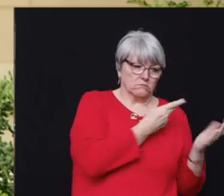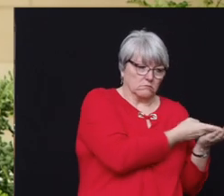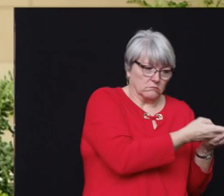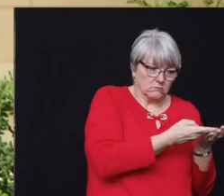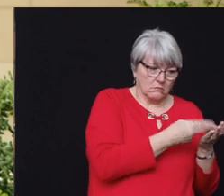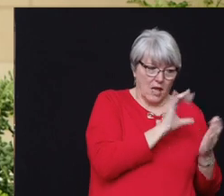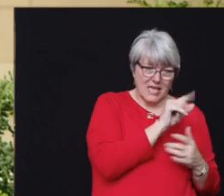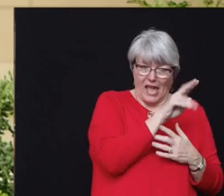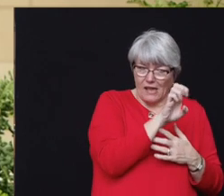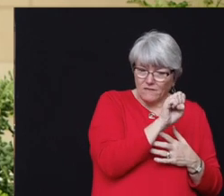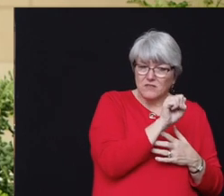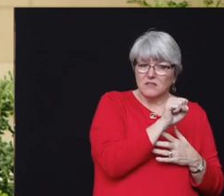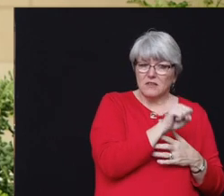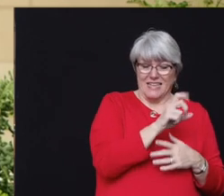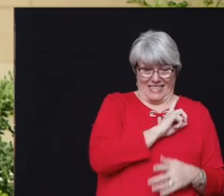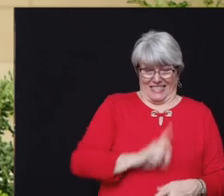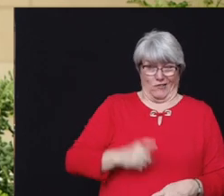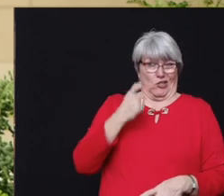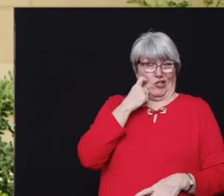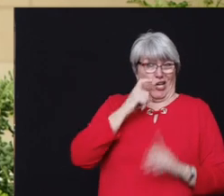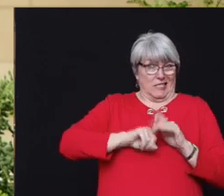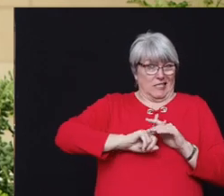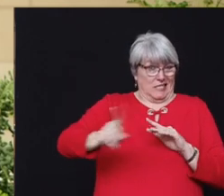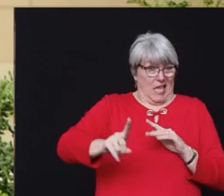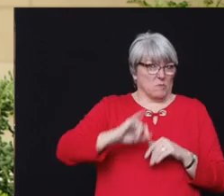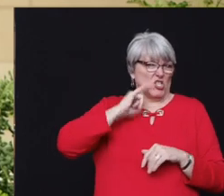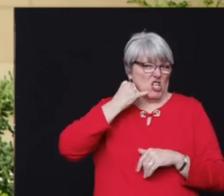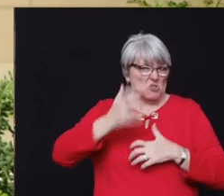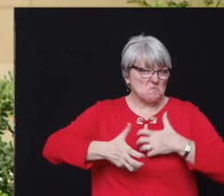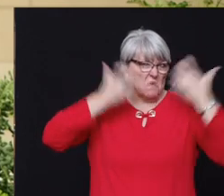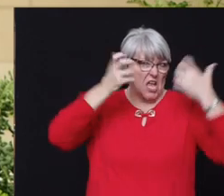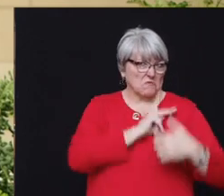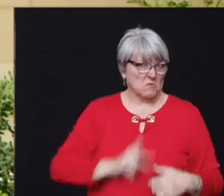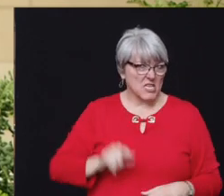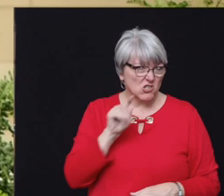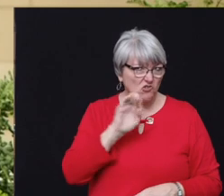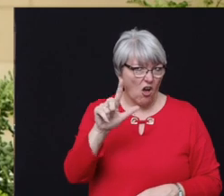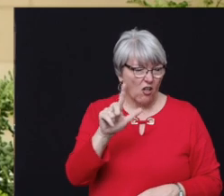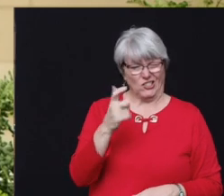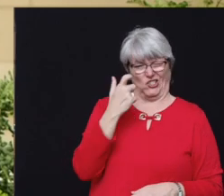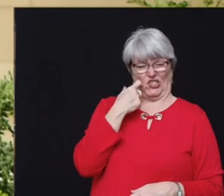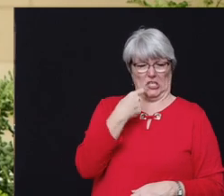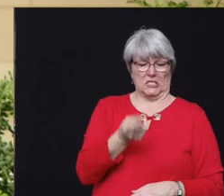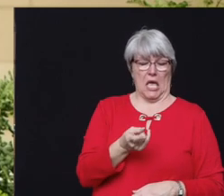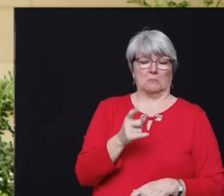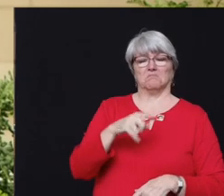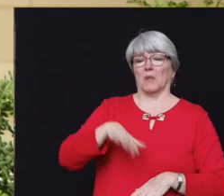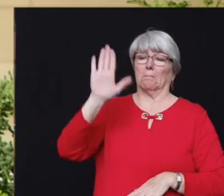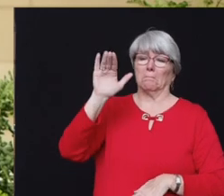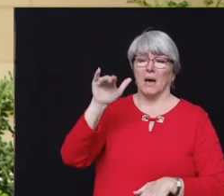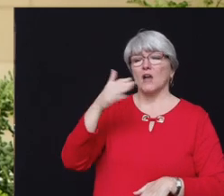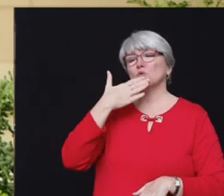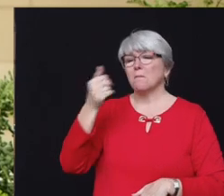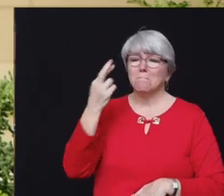of Adullam, that David, who had just escaped the jealousy and rage of King Saul, who had just said goodbye to his best